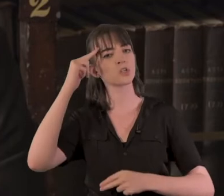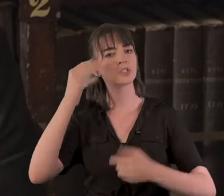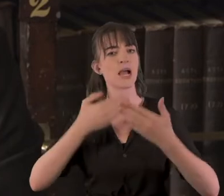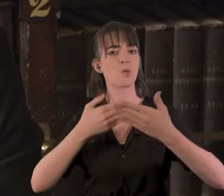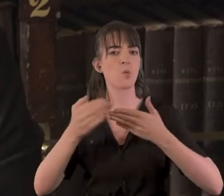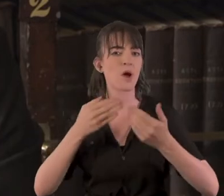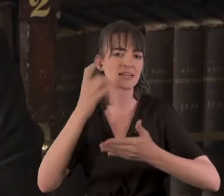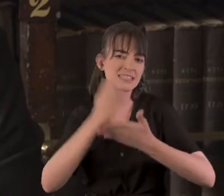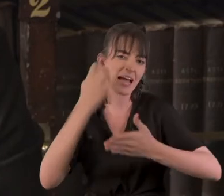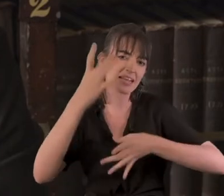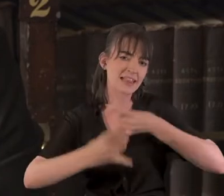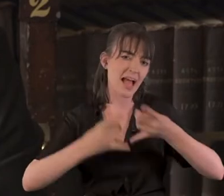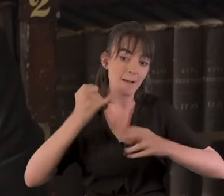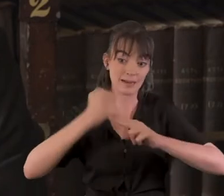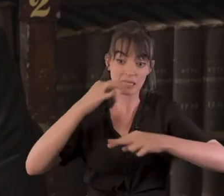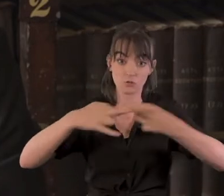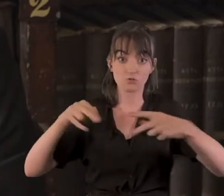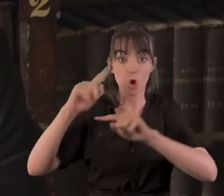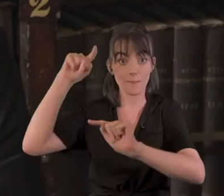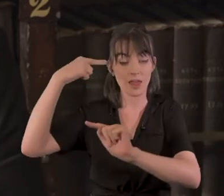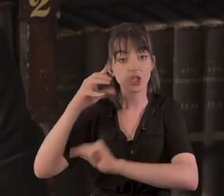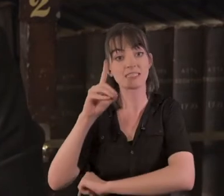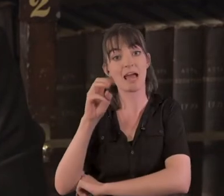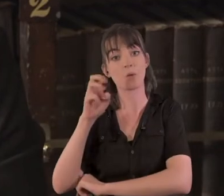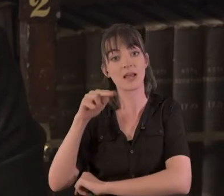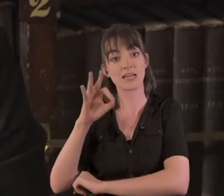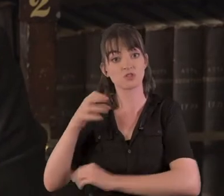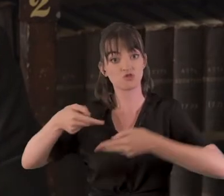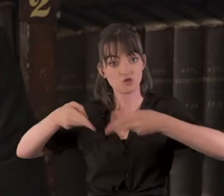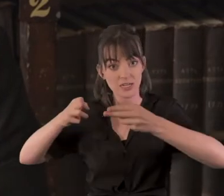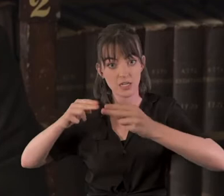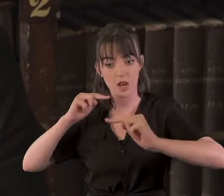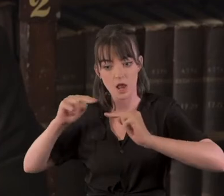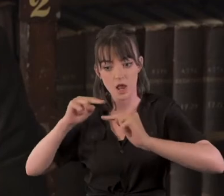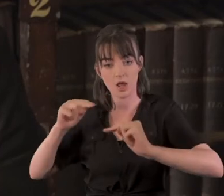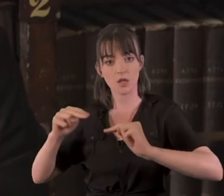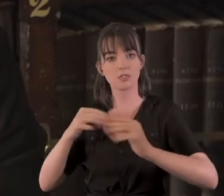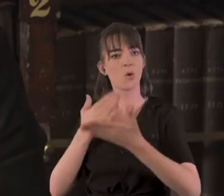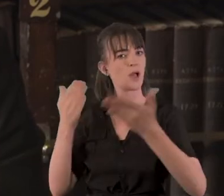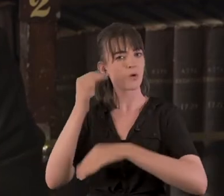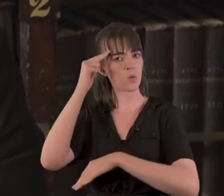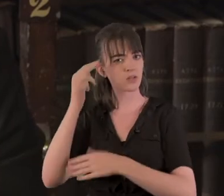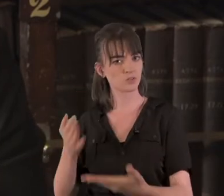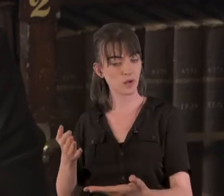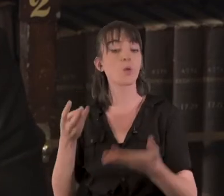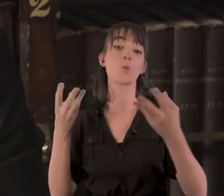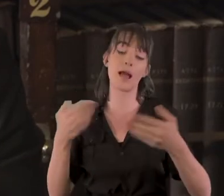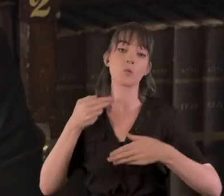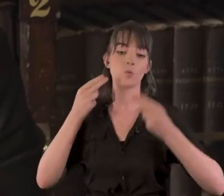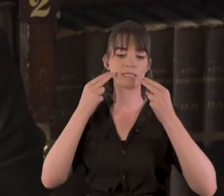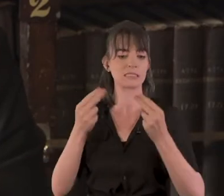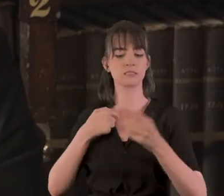those rooms in Downing Street and in London during those months, we need to take a step back. Particularly, I'd like you